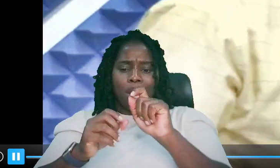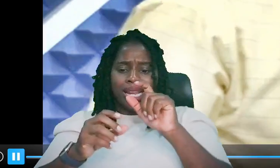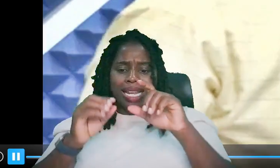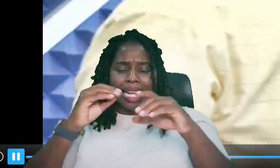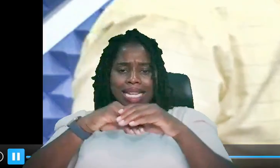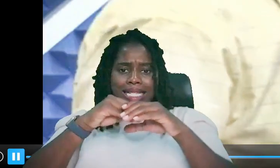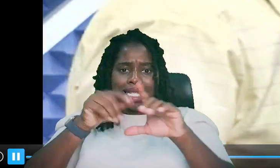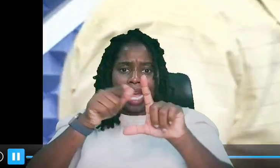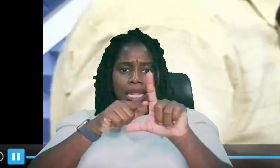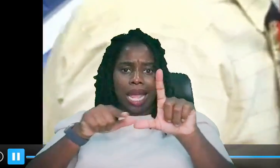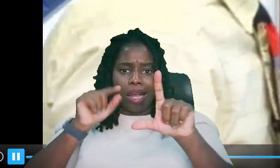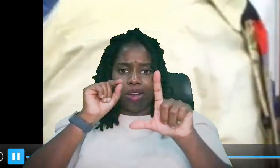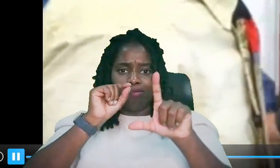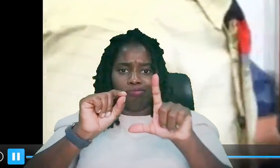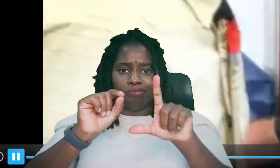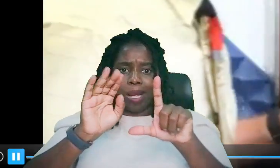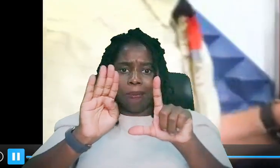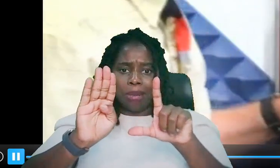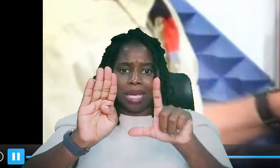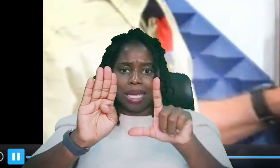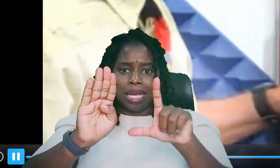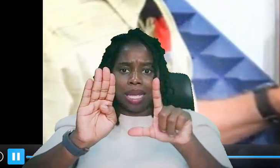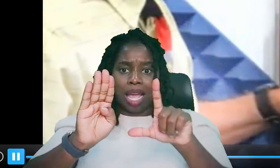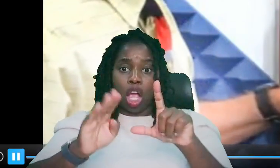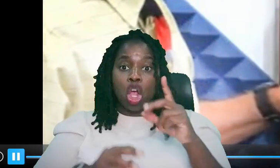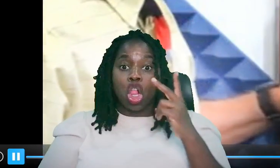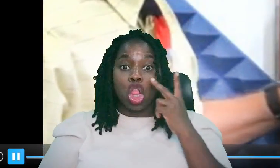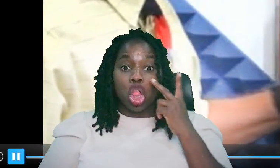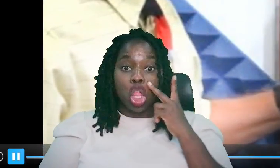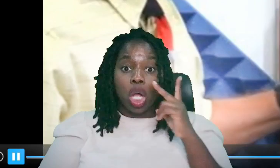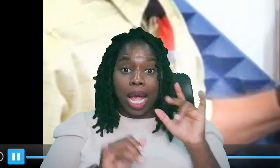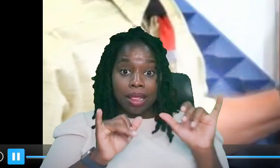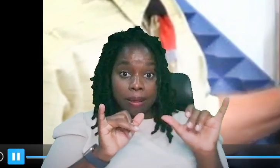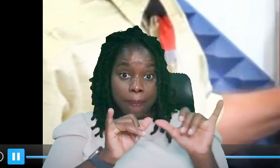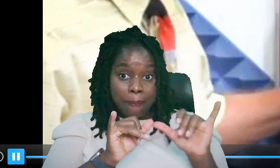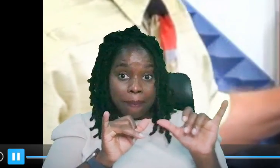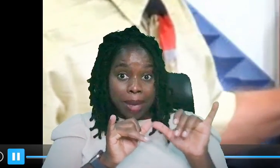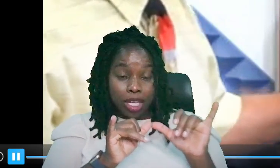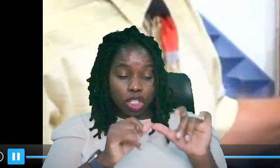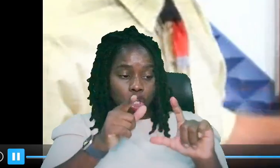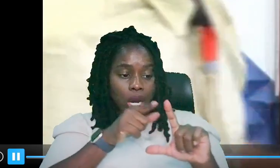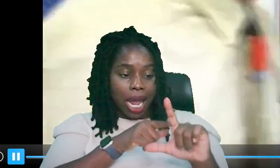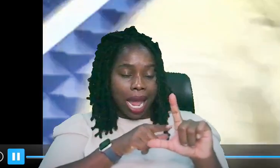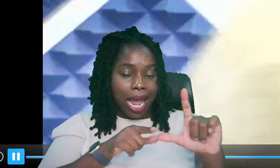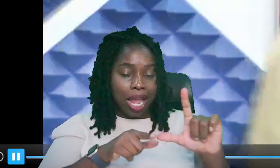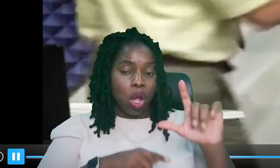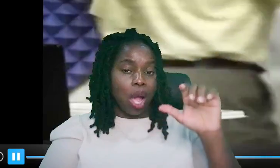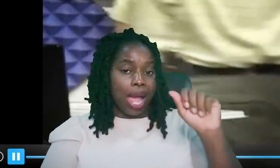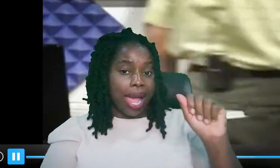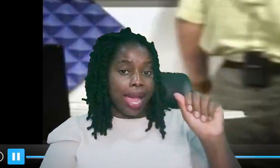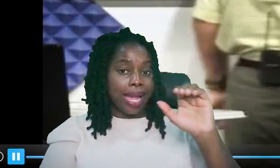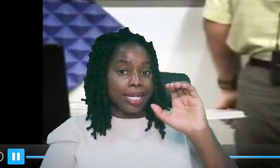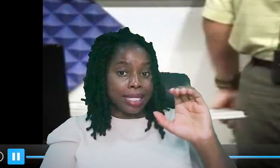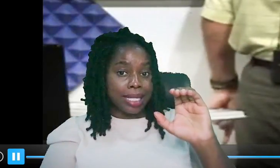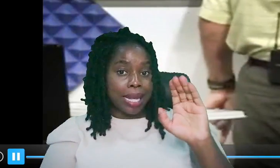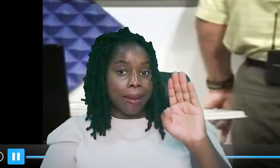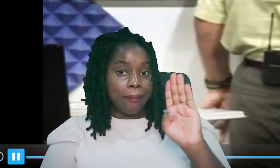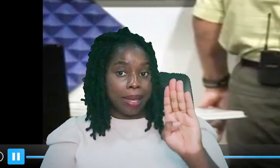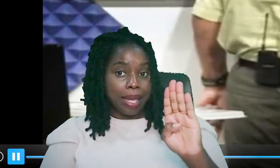angle. Then it says, look at the measure of angle ACB.